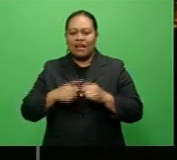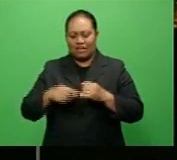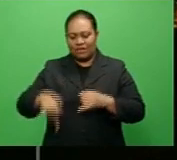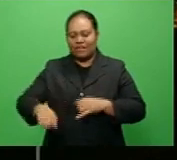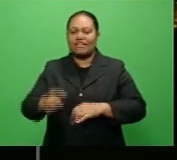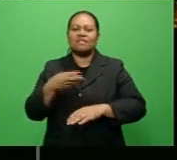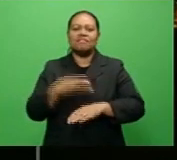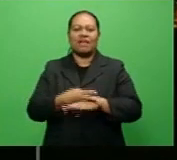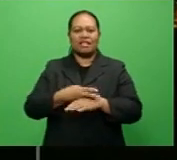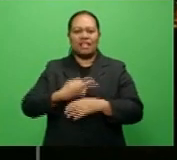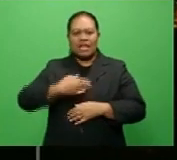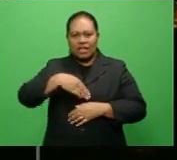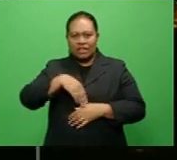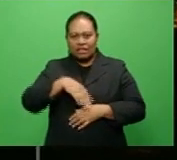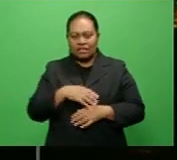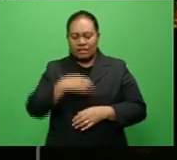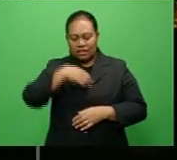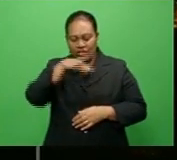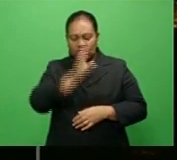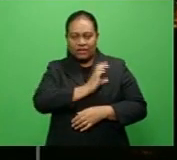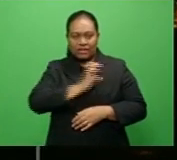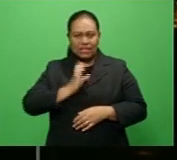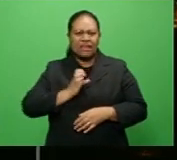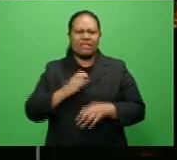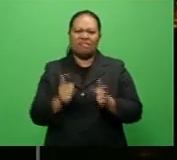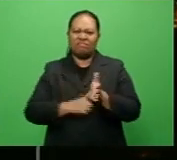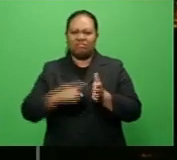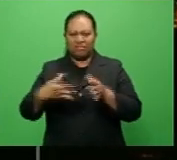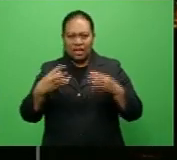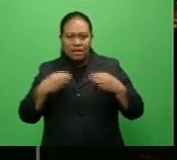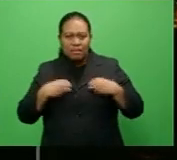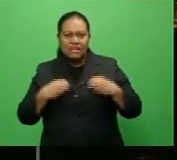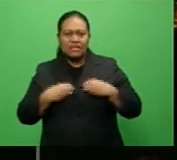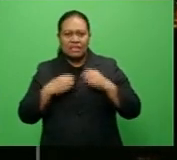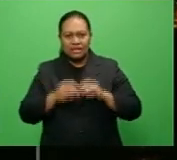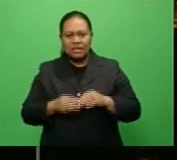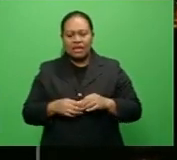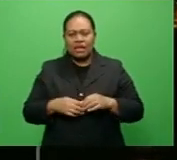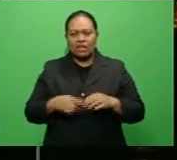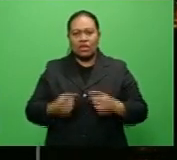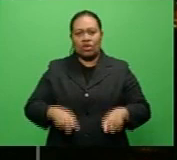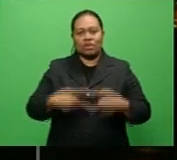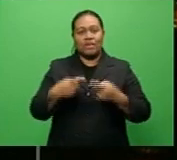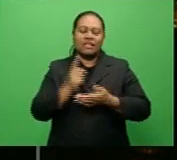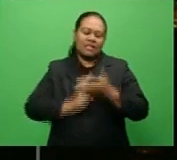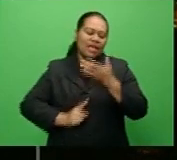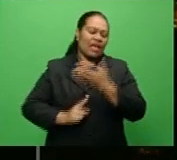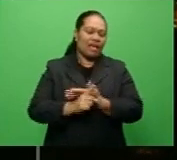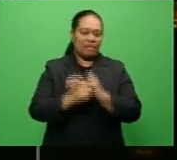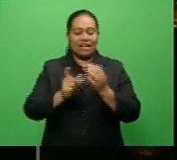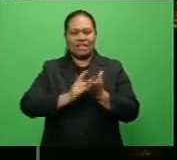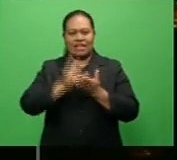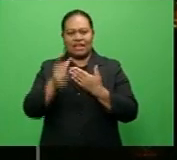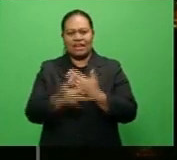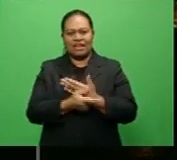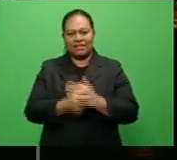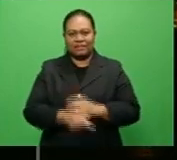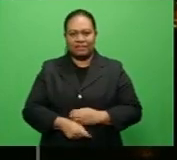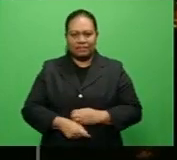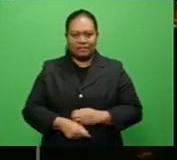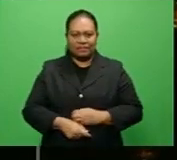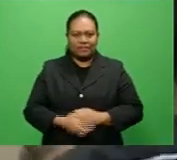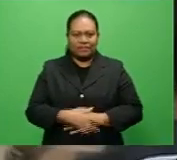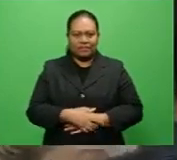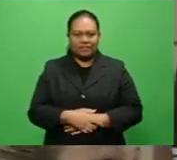Operating Officer Laisiasa Mao says the business house competitions are the first on their calendar. Karleni Tavi with the